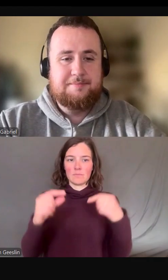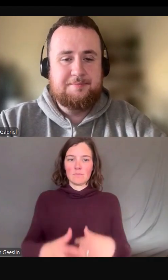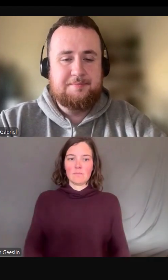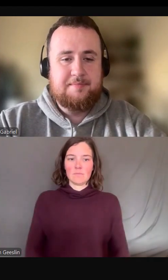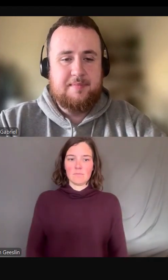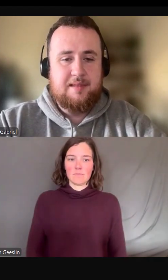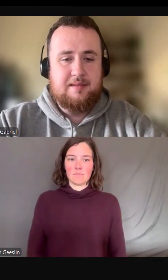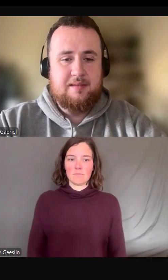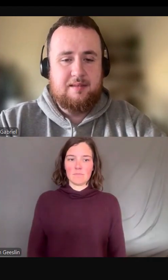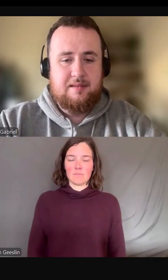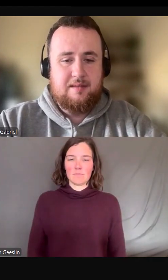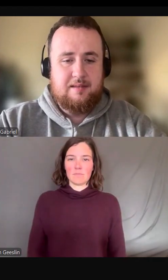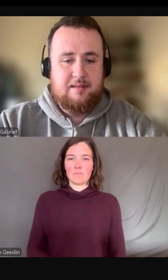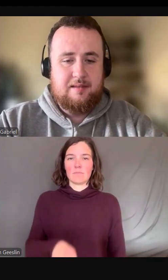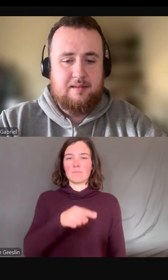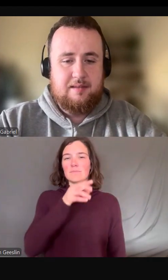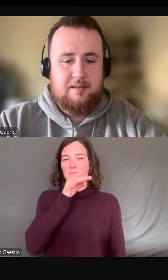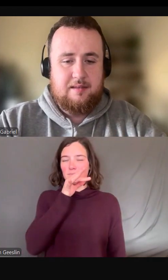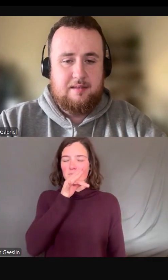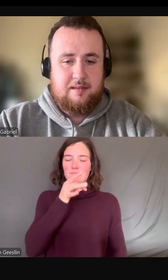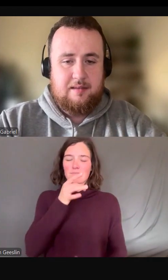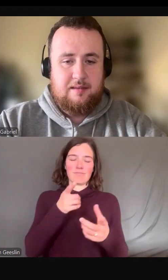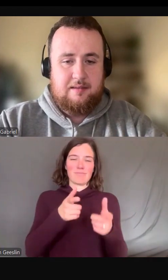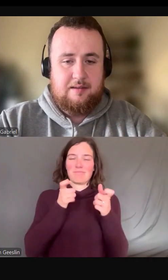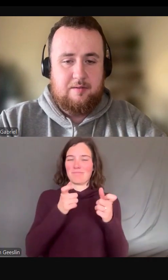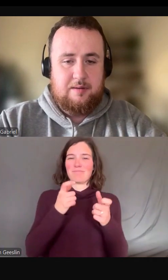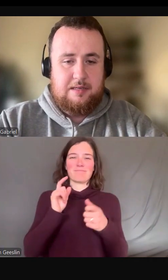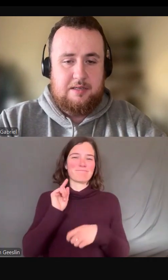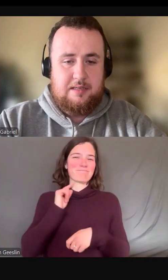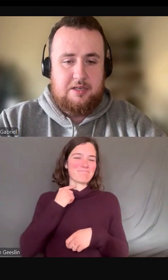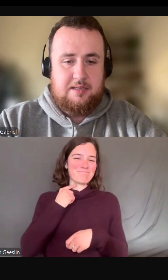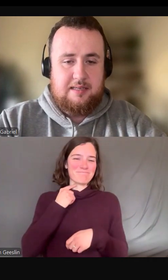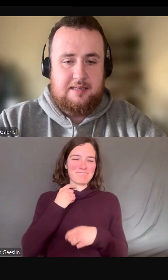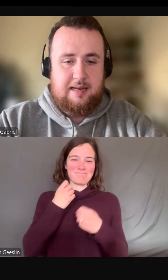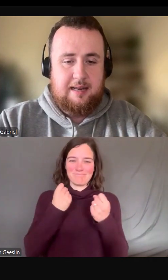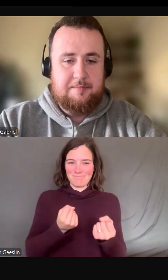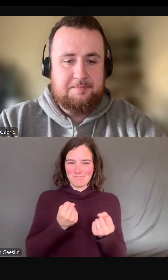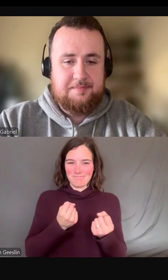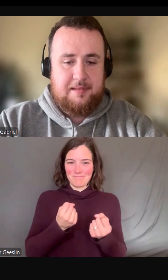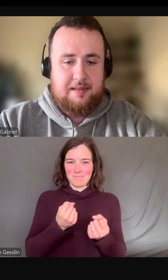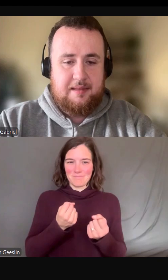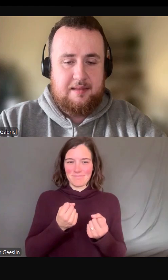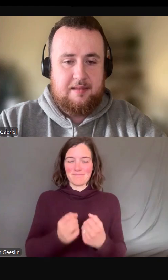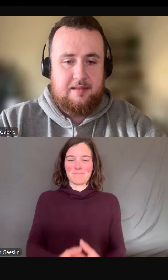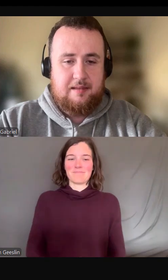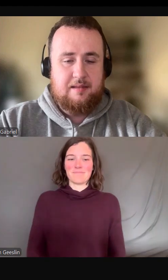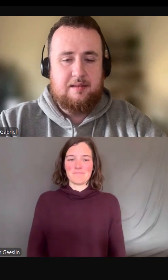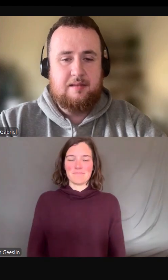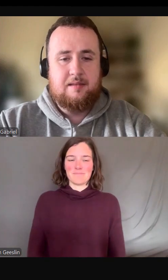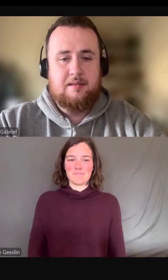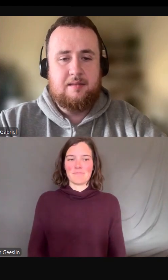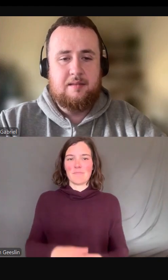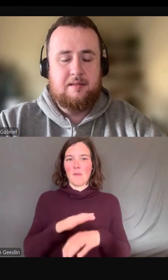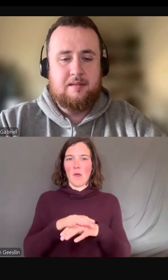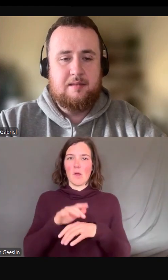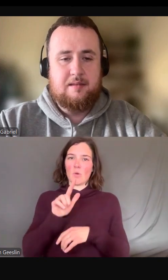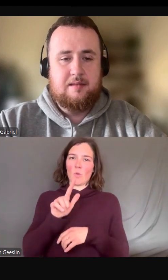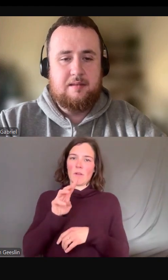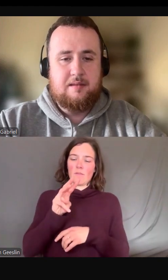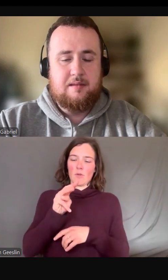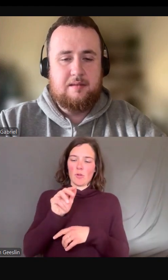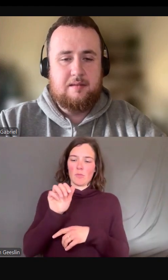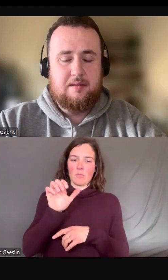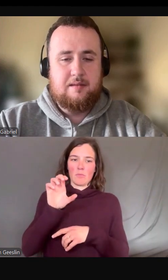On the 24th of March, 1944, 70. So just adjust this slightly. On the 24th of March,